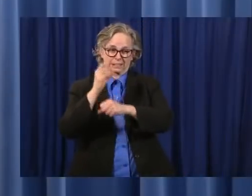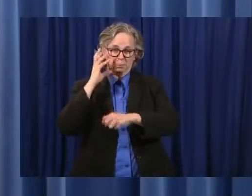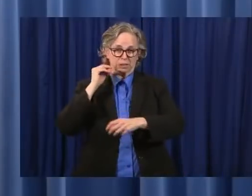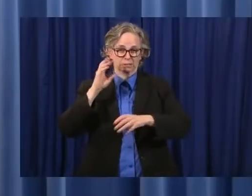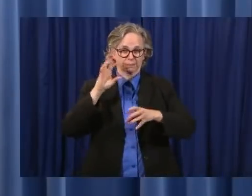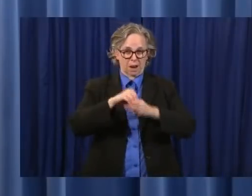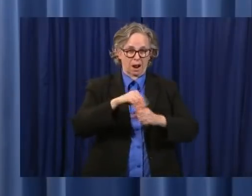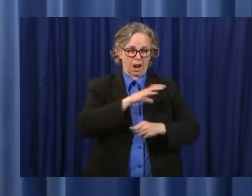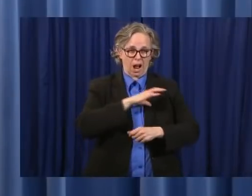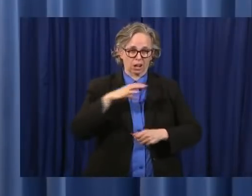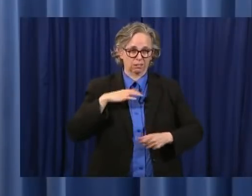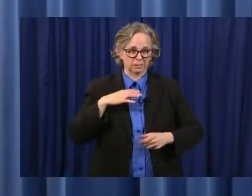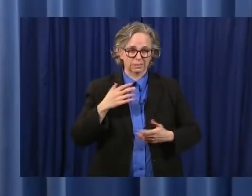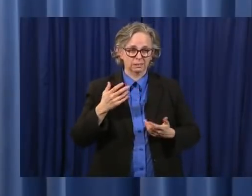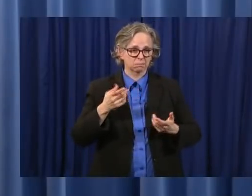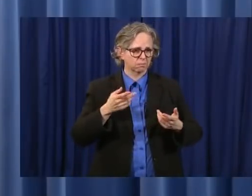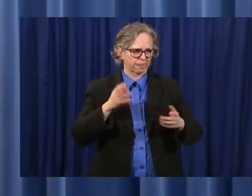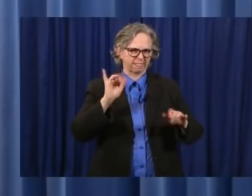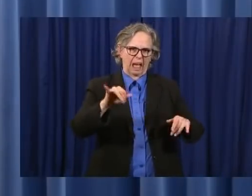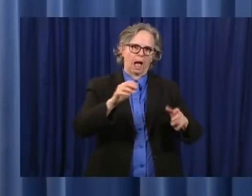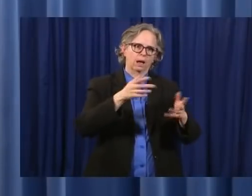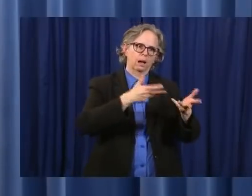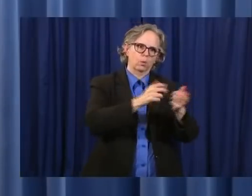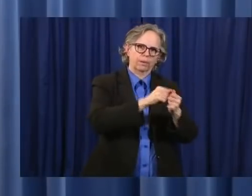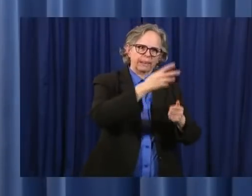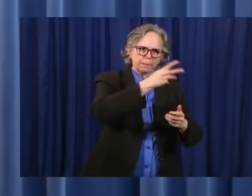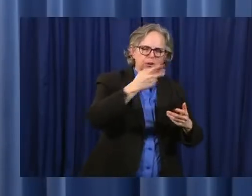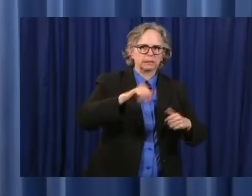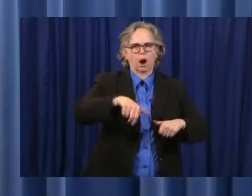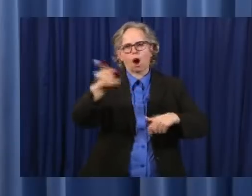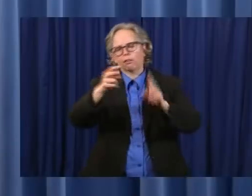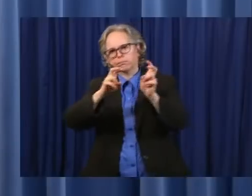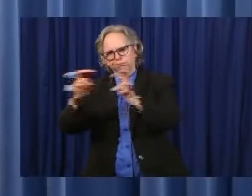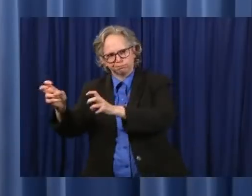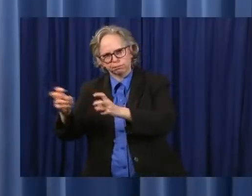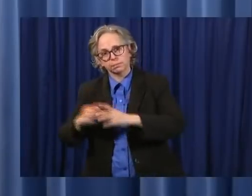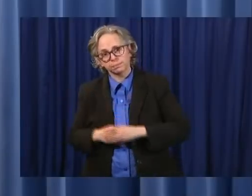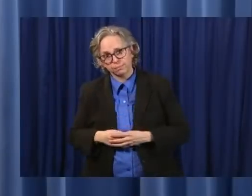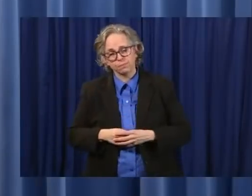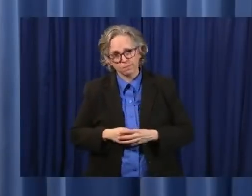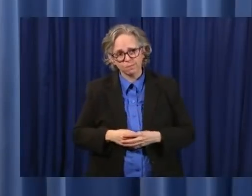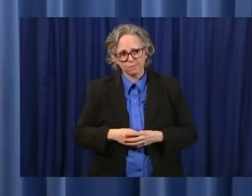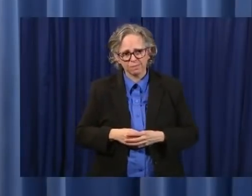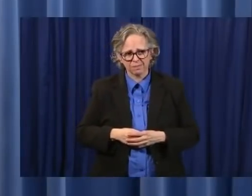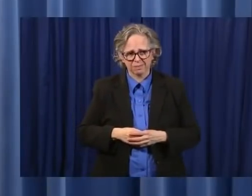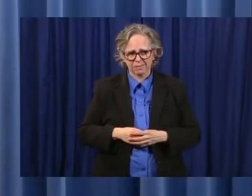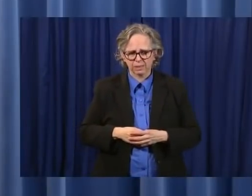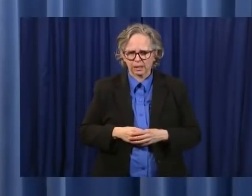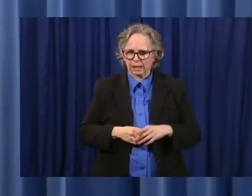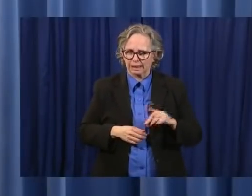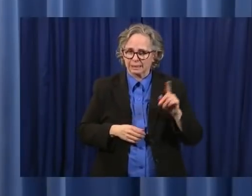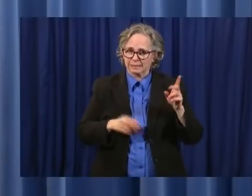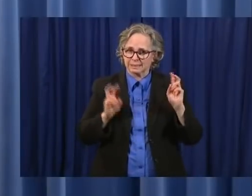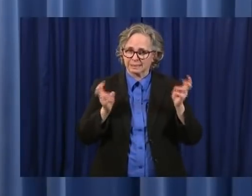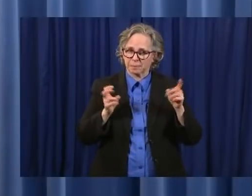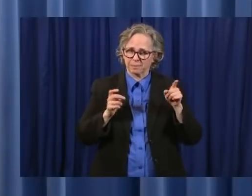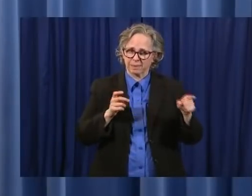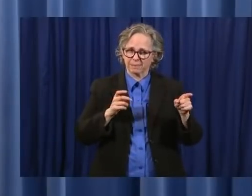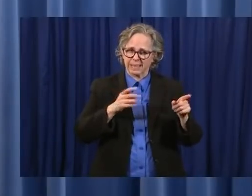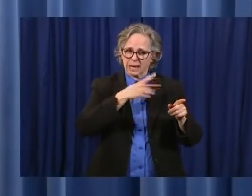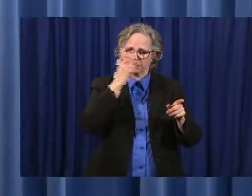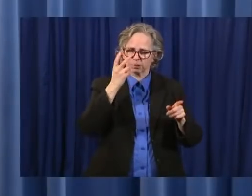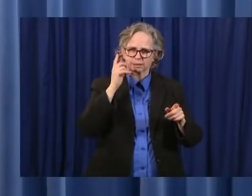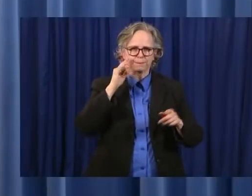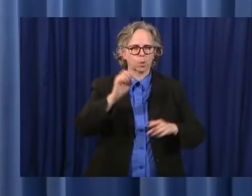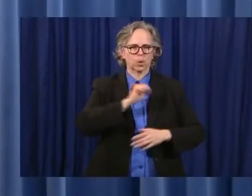dealing with immigration, among other things. So I'm going to leave that part of the question to Senator Portman, Senator Brown, and